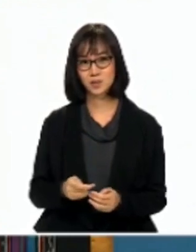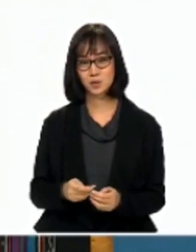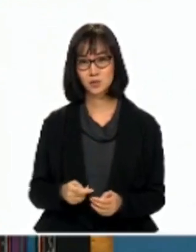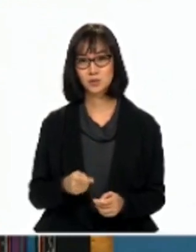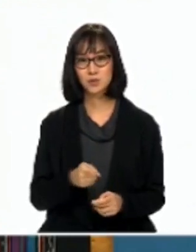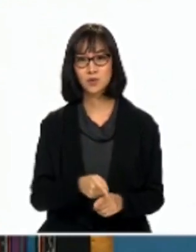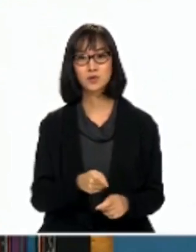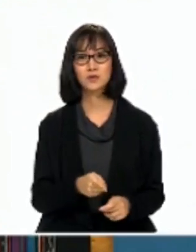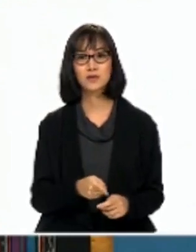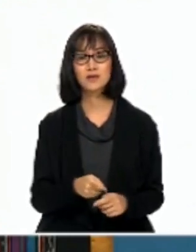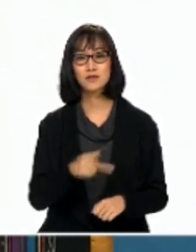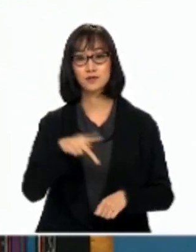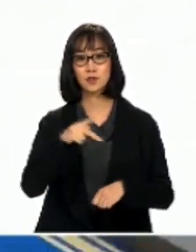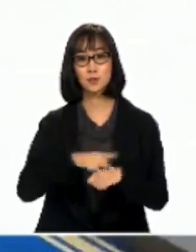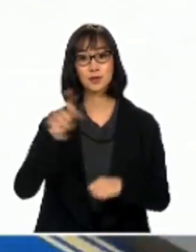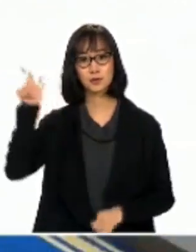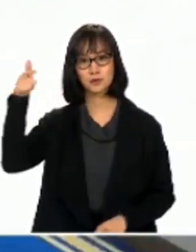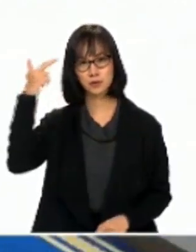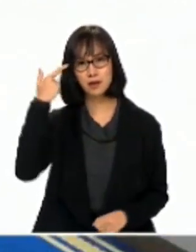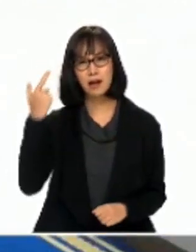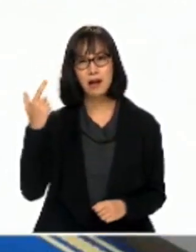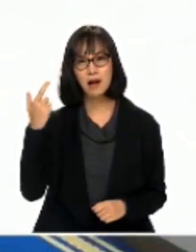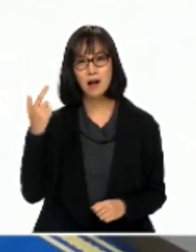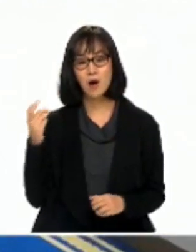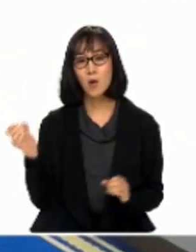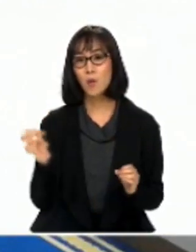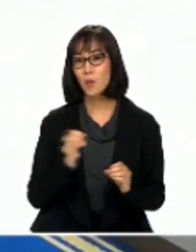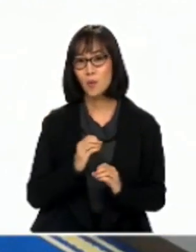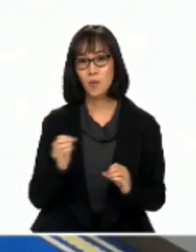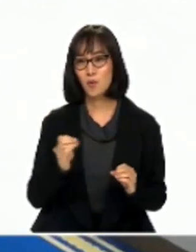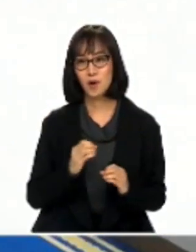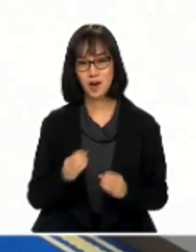government, wala pa hong delivery.